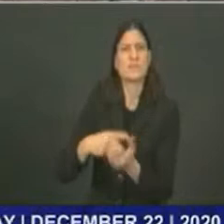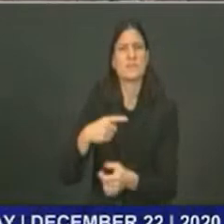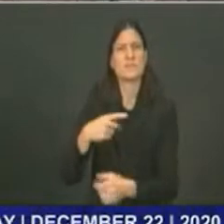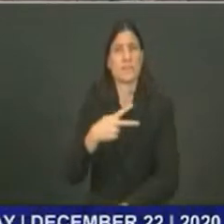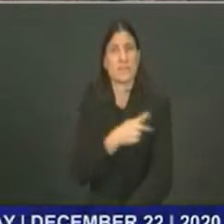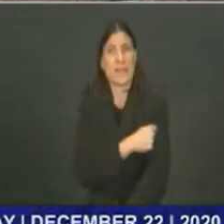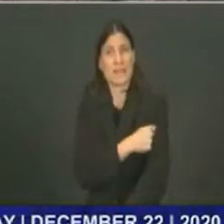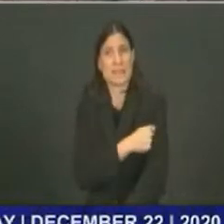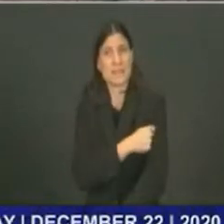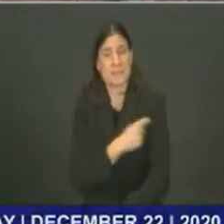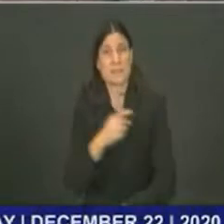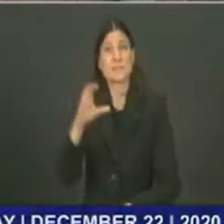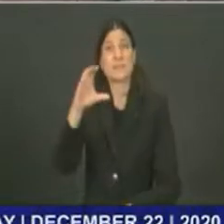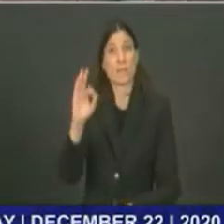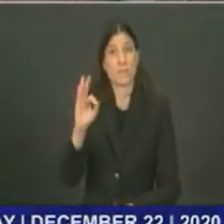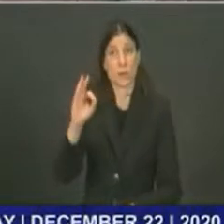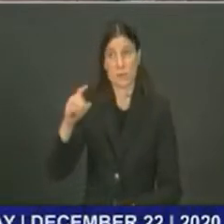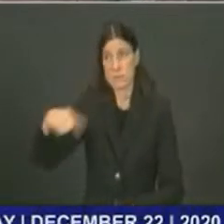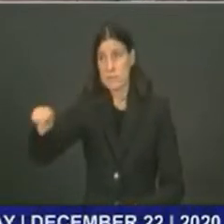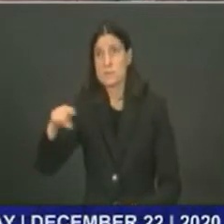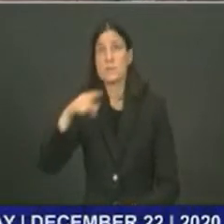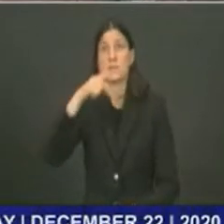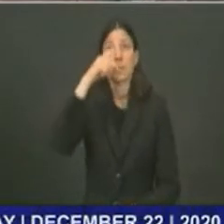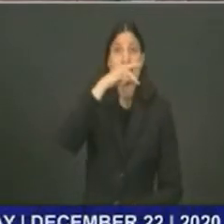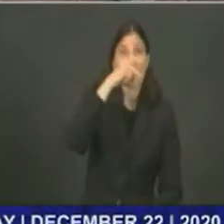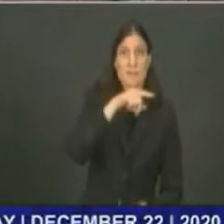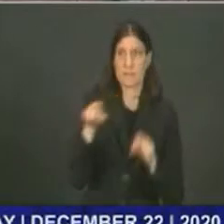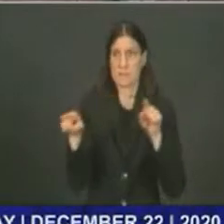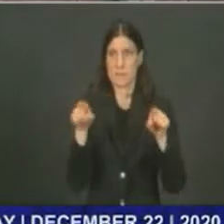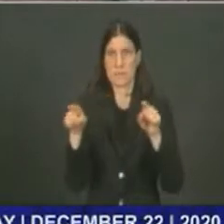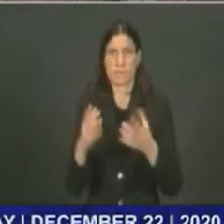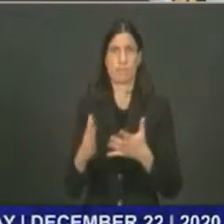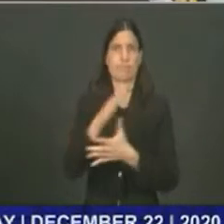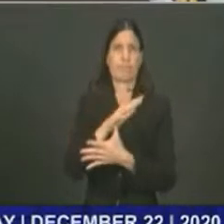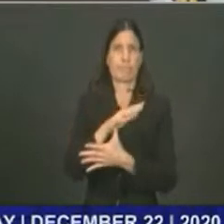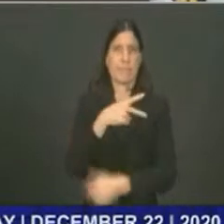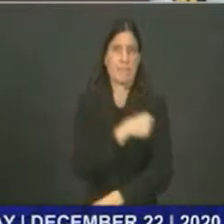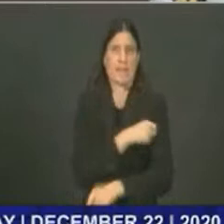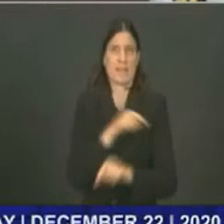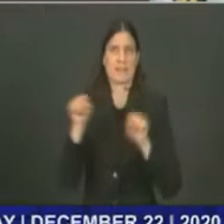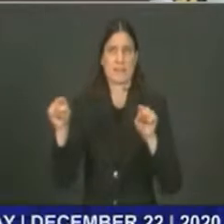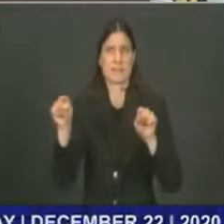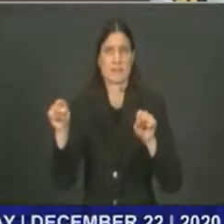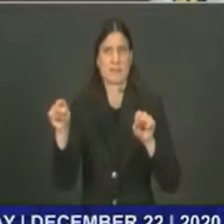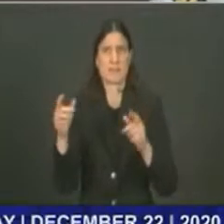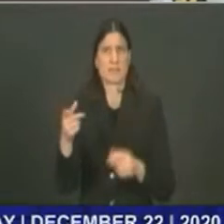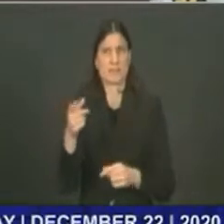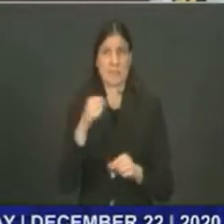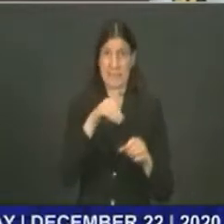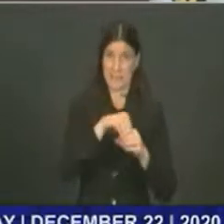among them. Do you know what phase that will fall in? In the first phase.